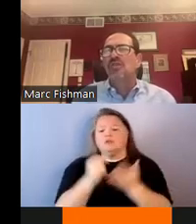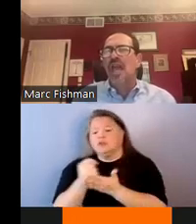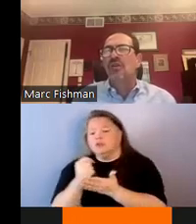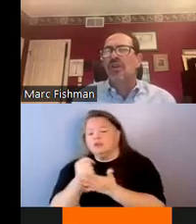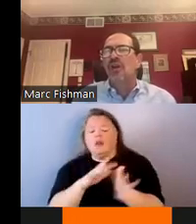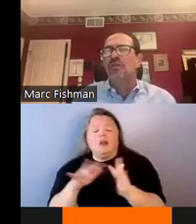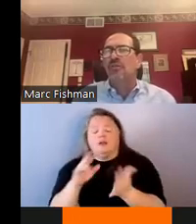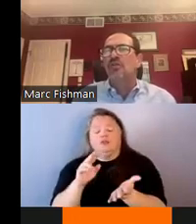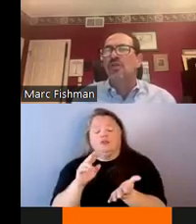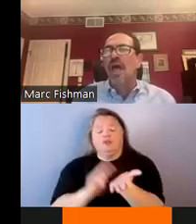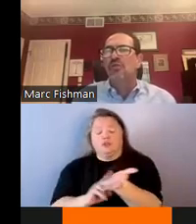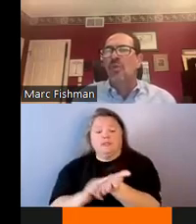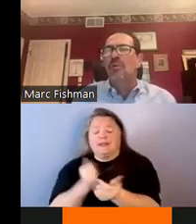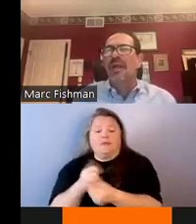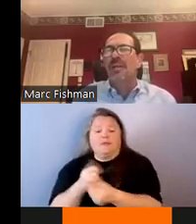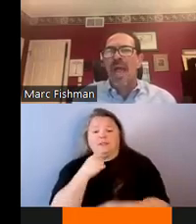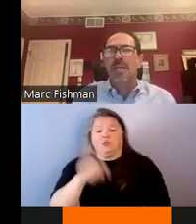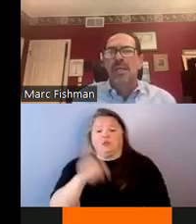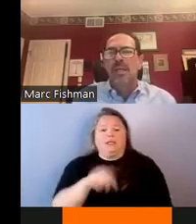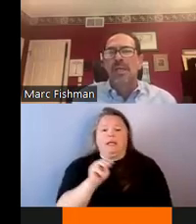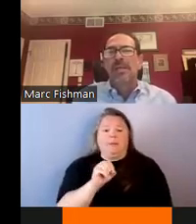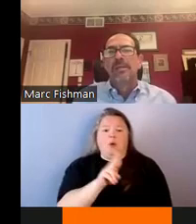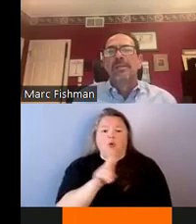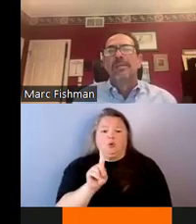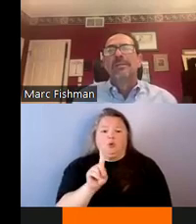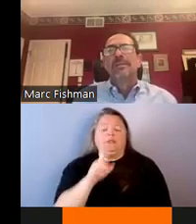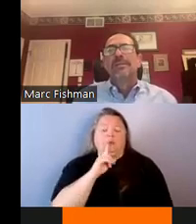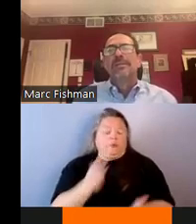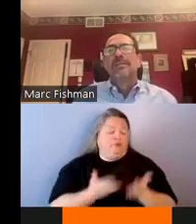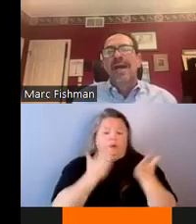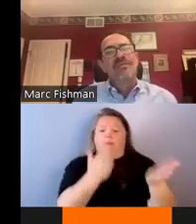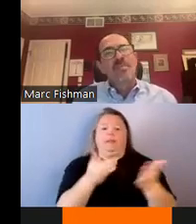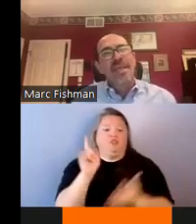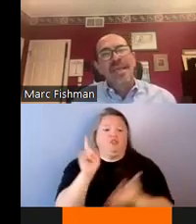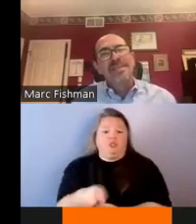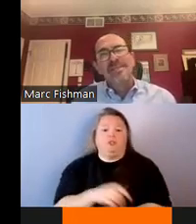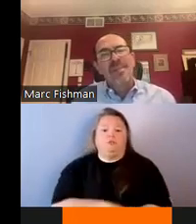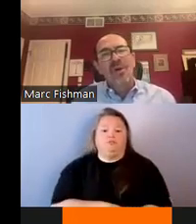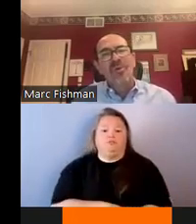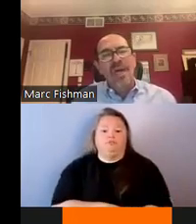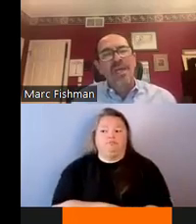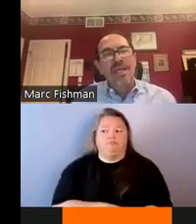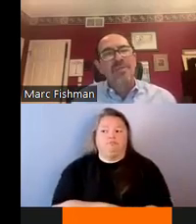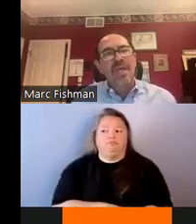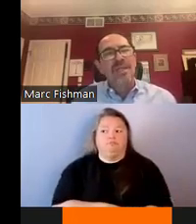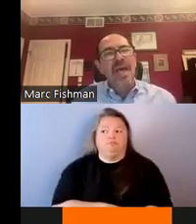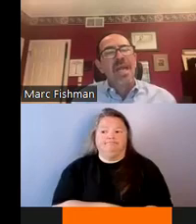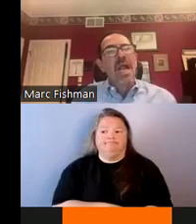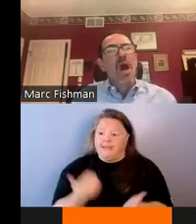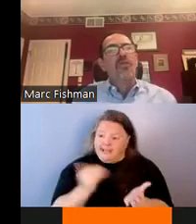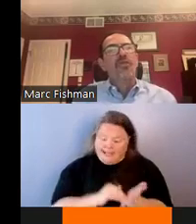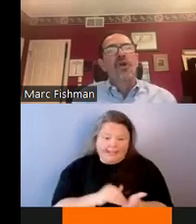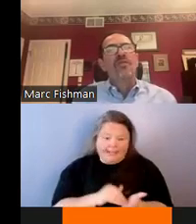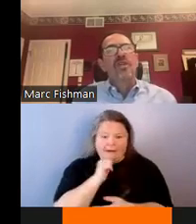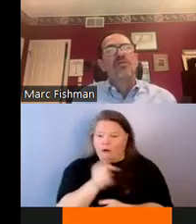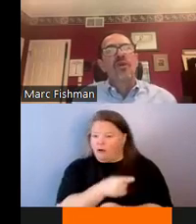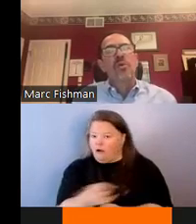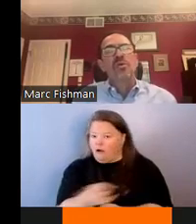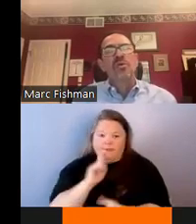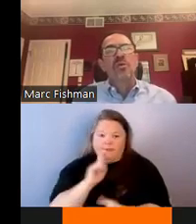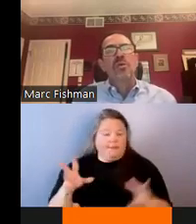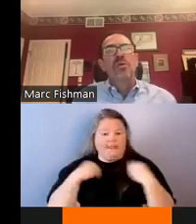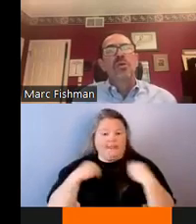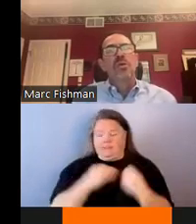MOUD. It's standard of care. It's first line. It's what we recommend. Not everybody gets the memo, right? I keep saying that. A third of